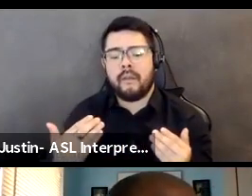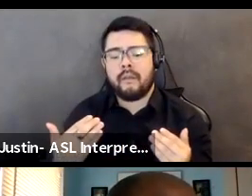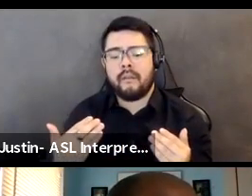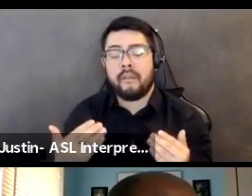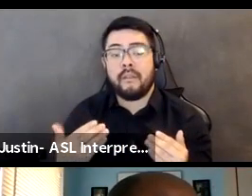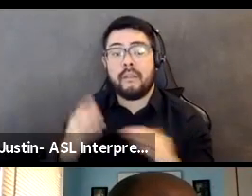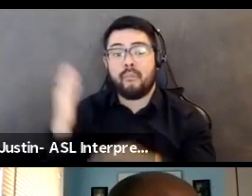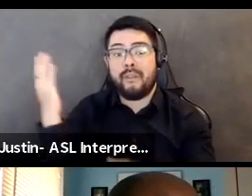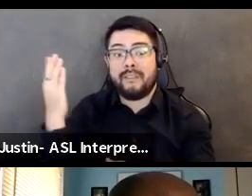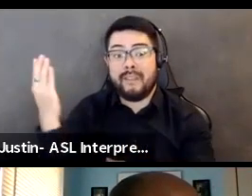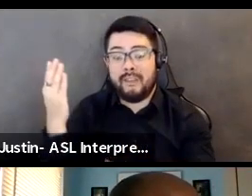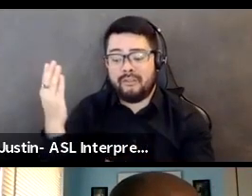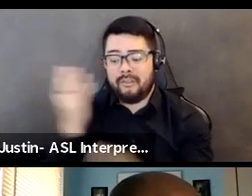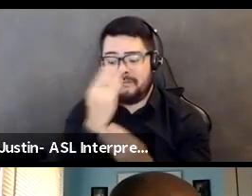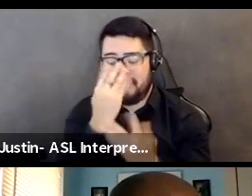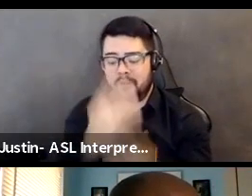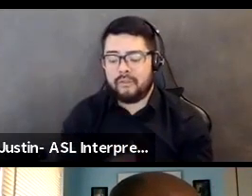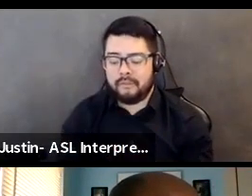presentations